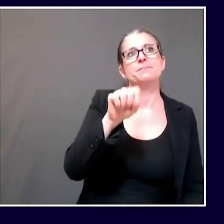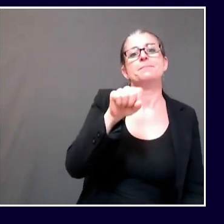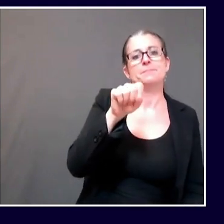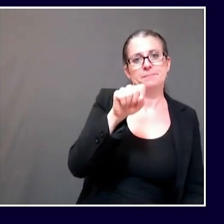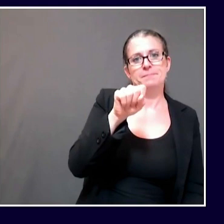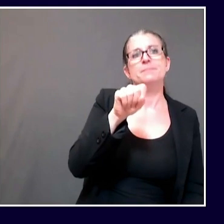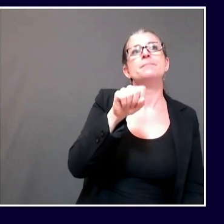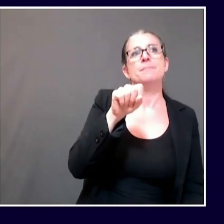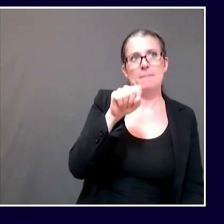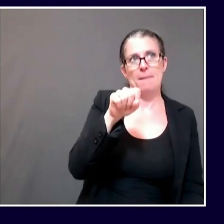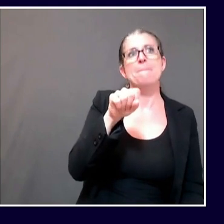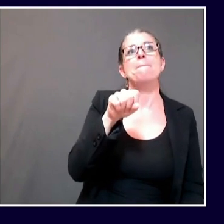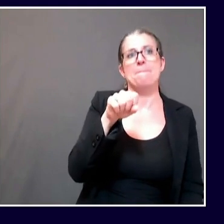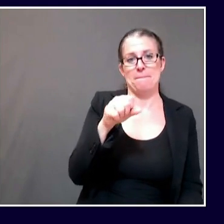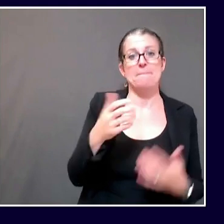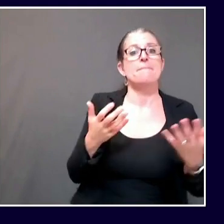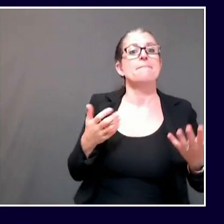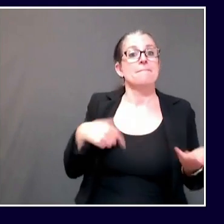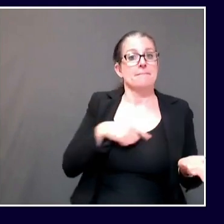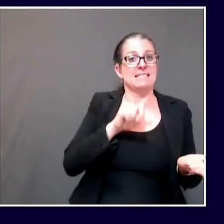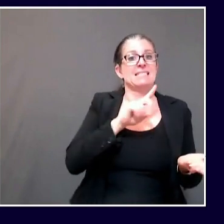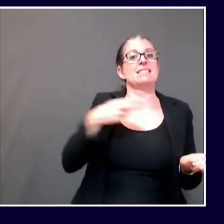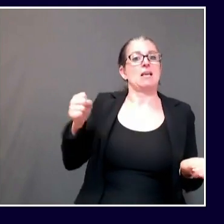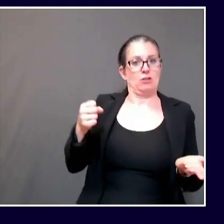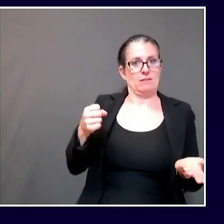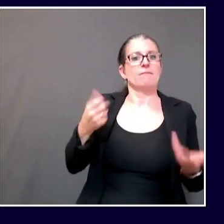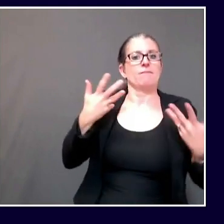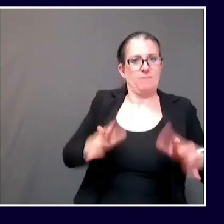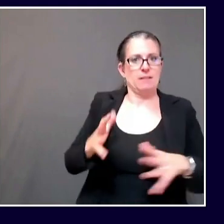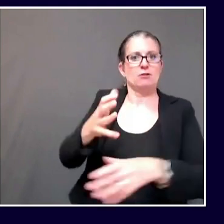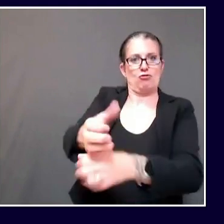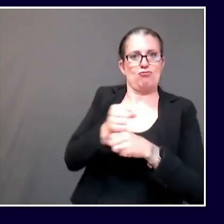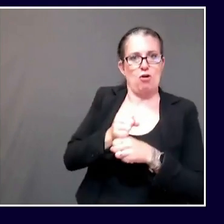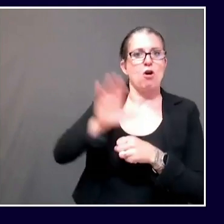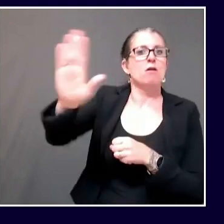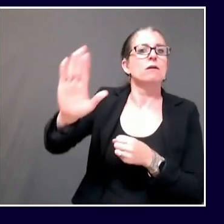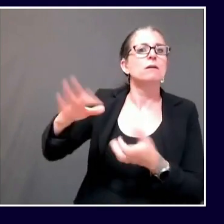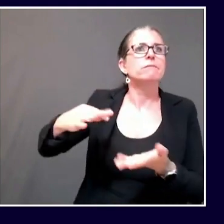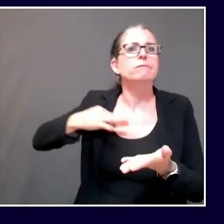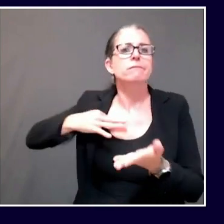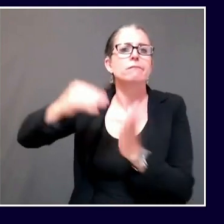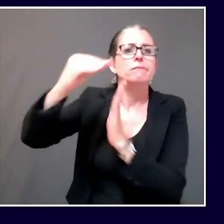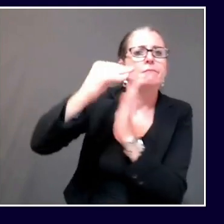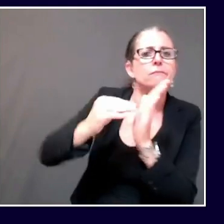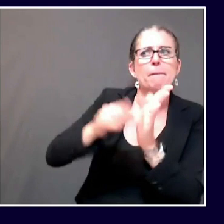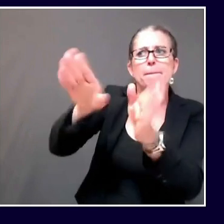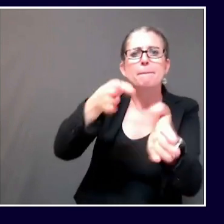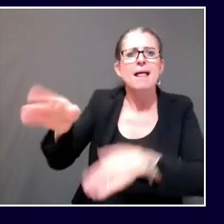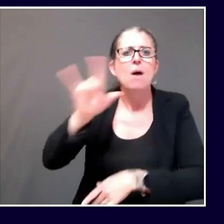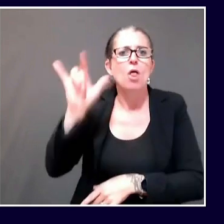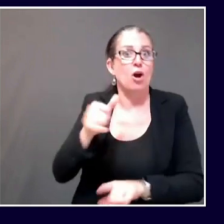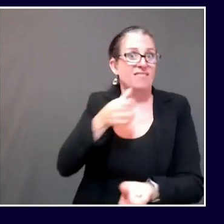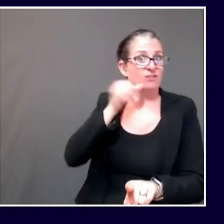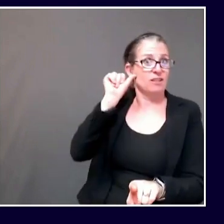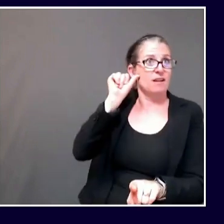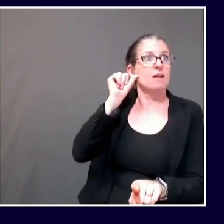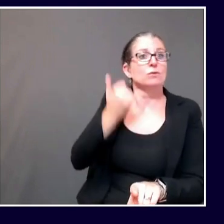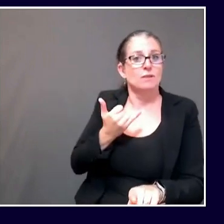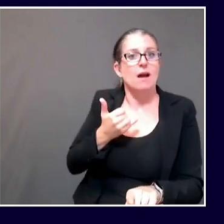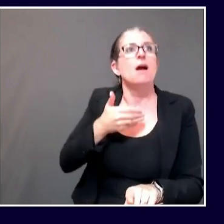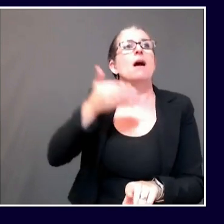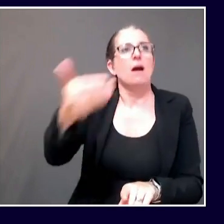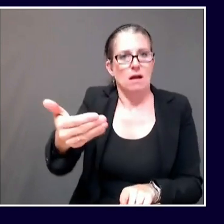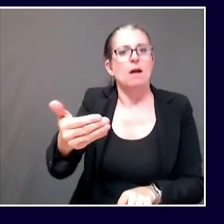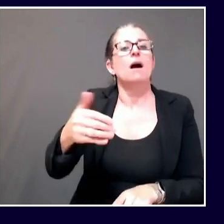Principals Association's revised guidance yesterday and the rest around noon. We have not had sufficient time for a comprehensive review